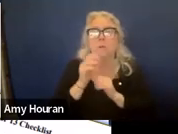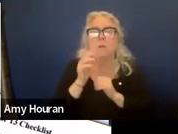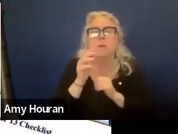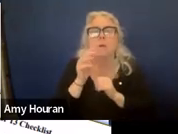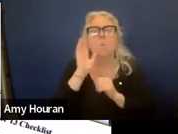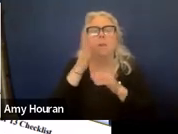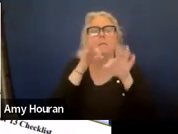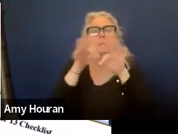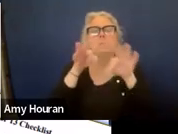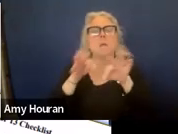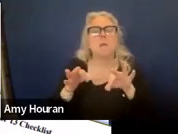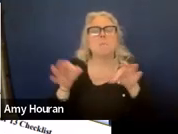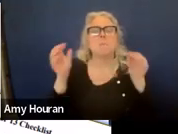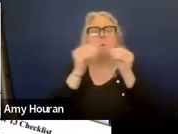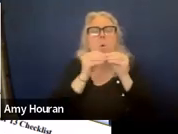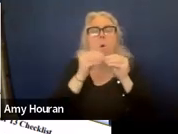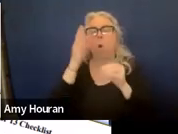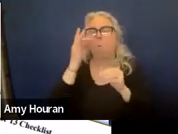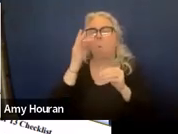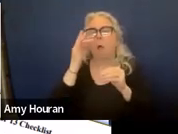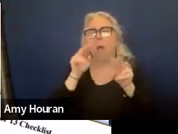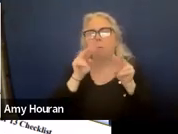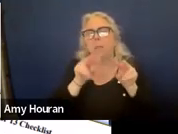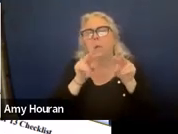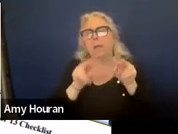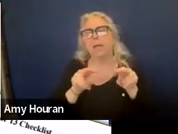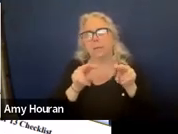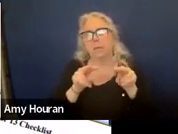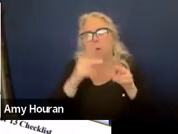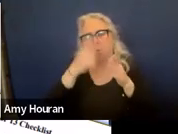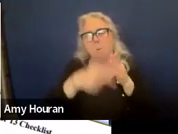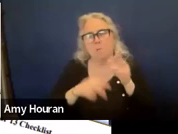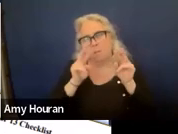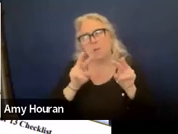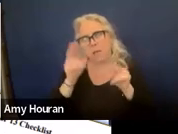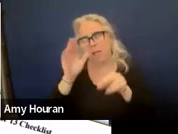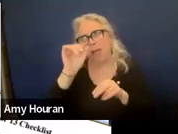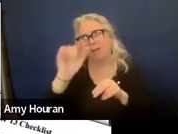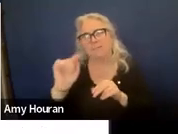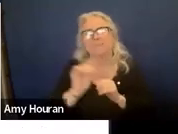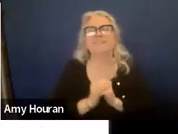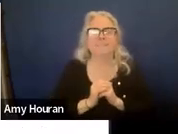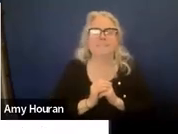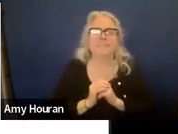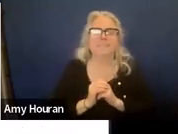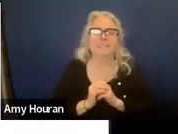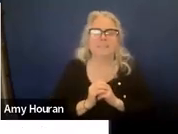of will explain why we look at what we look at.